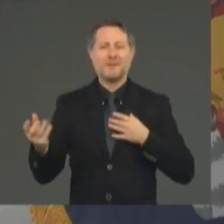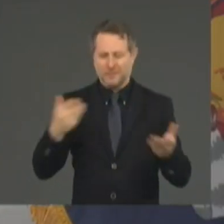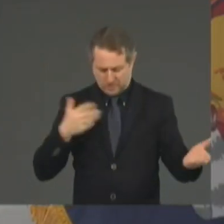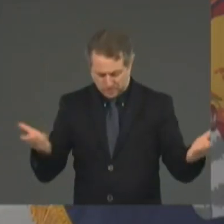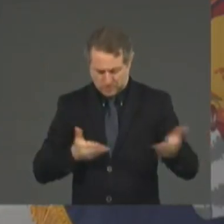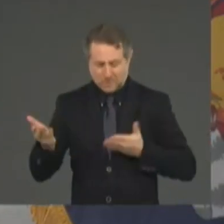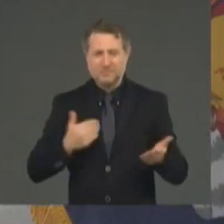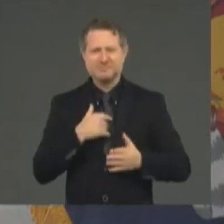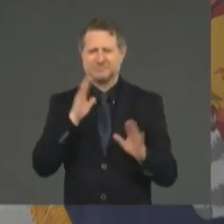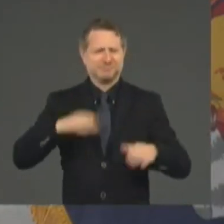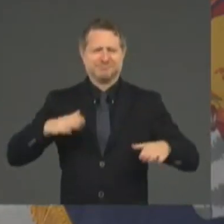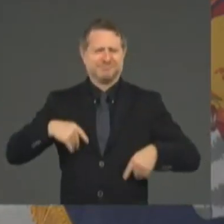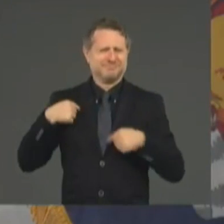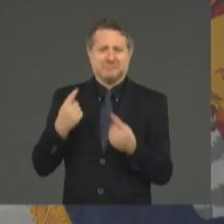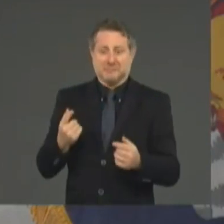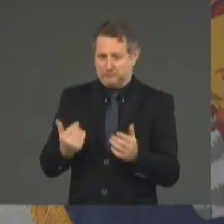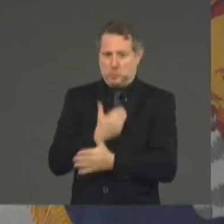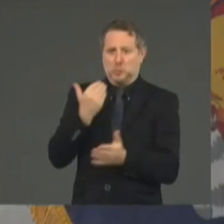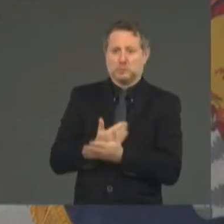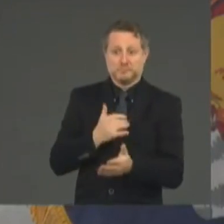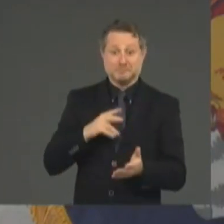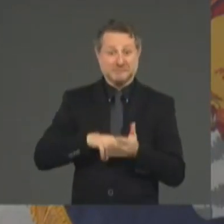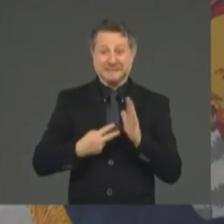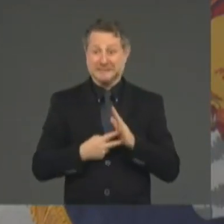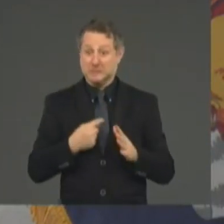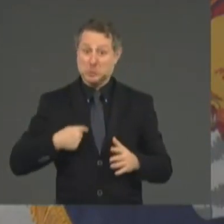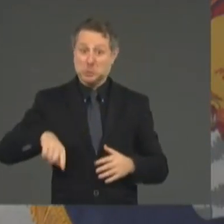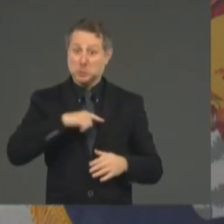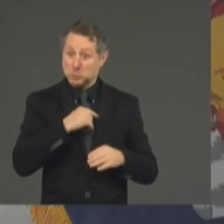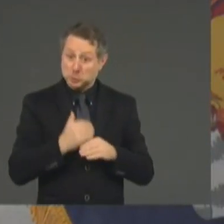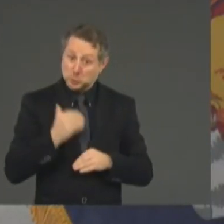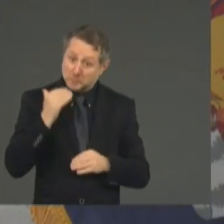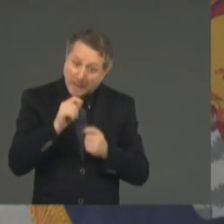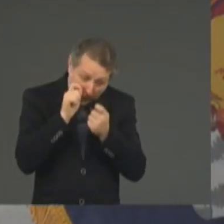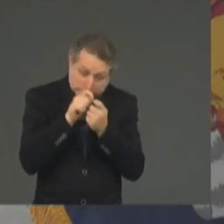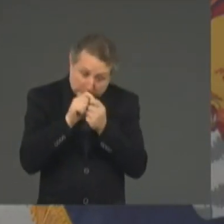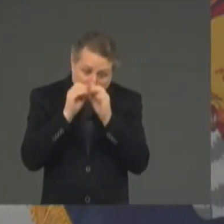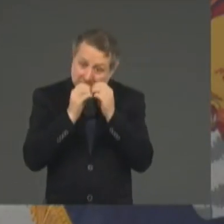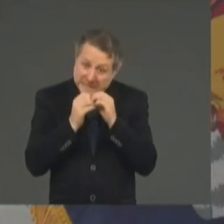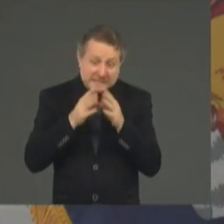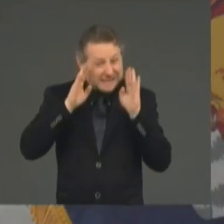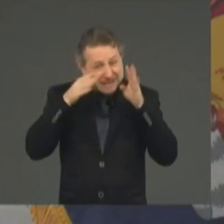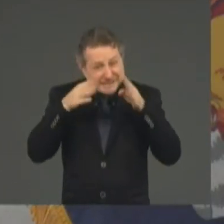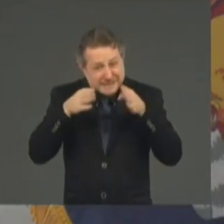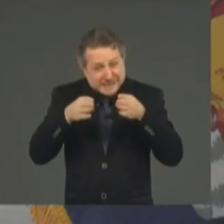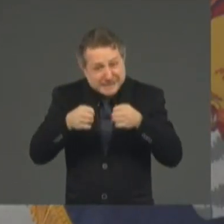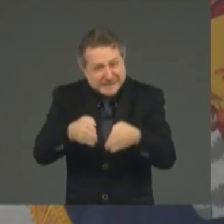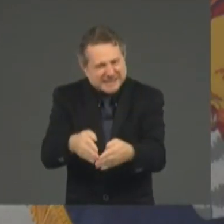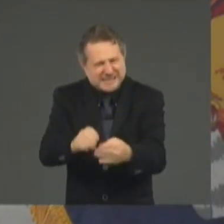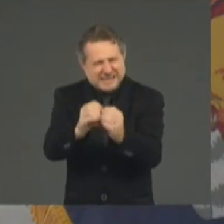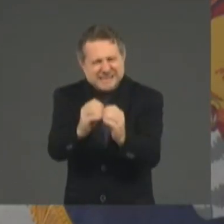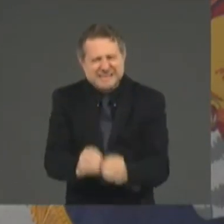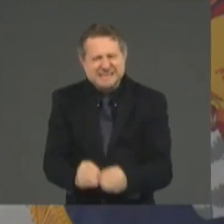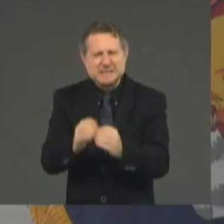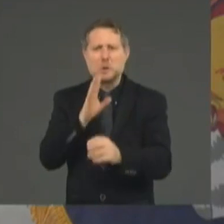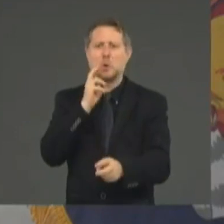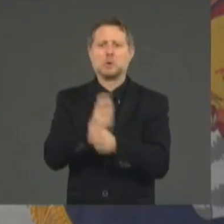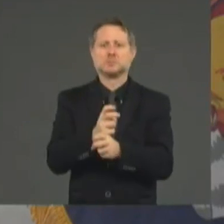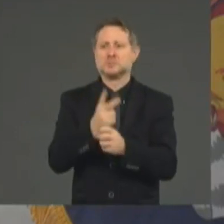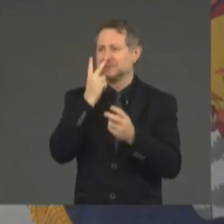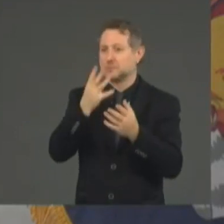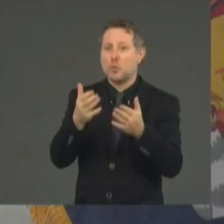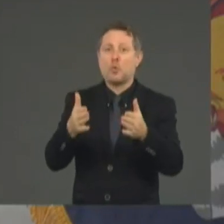So the fear is if you get too granular in the numbers and the numbers get too small, I wouldn't really